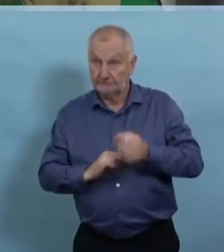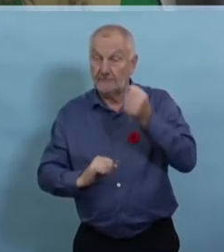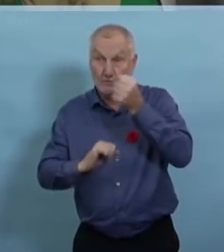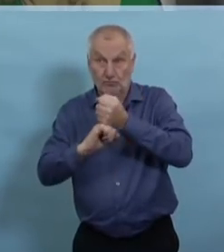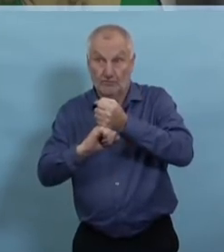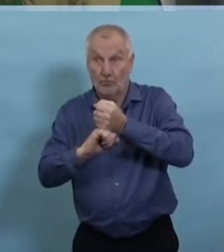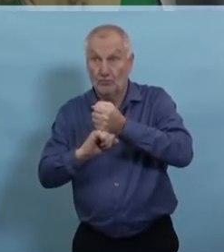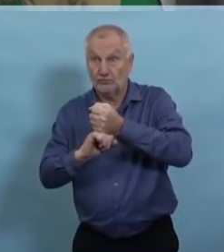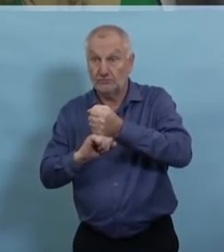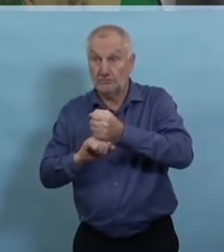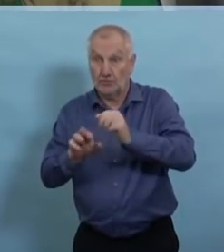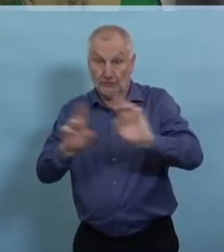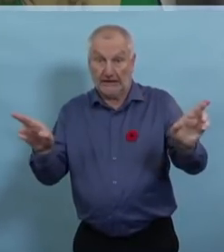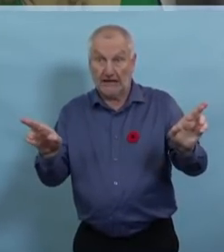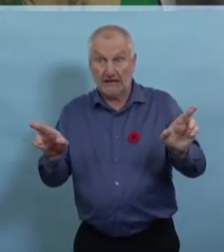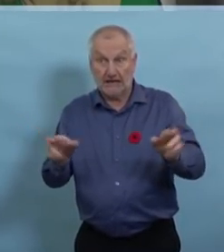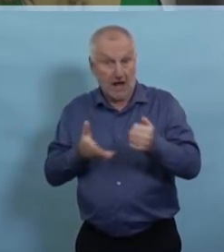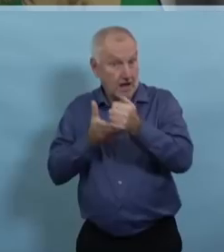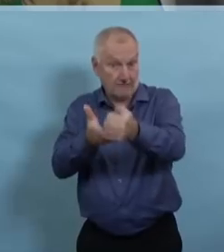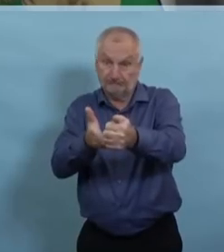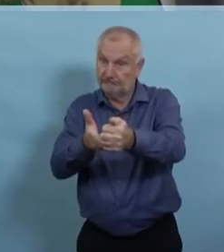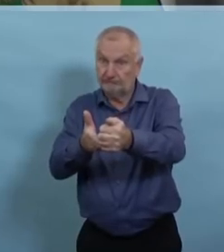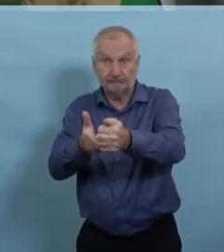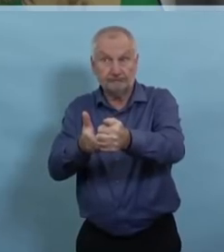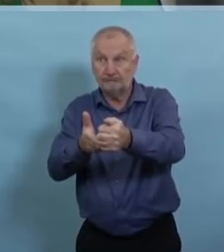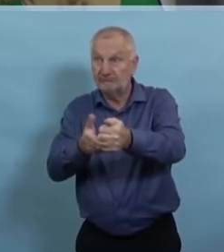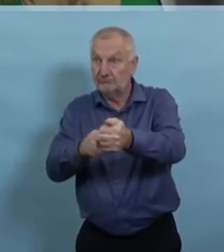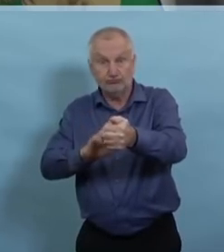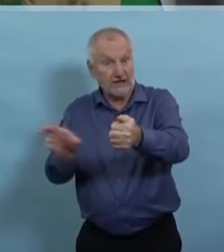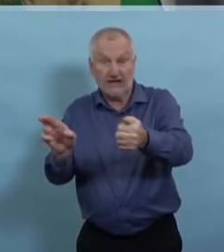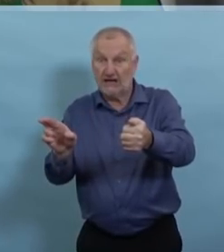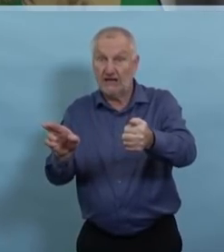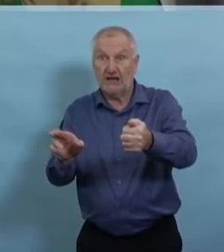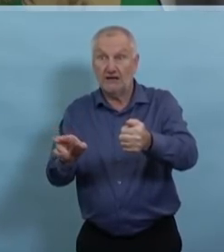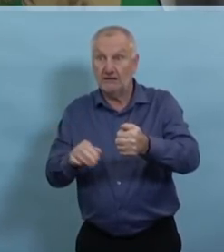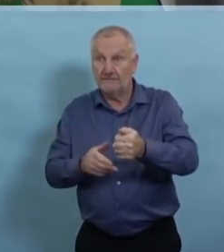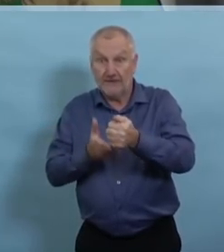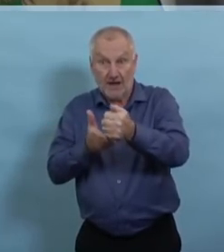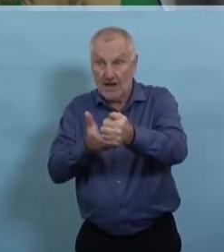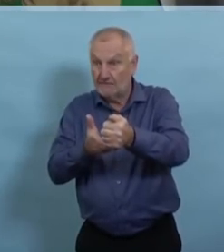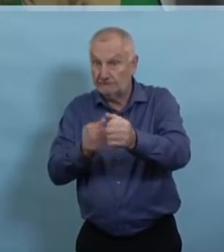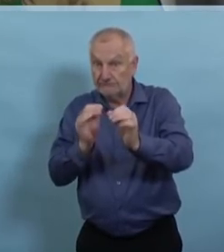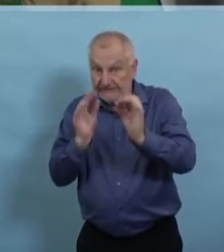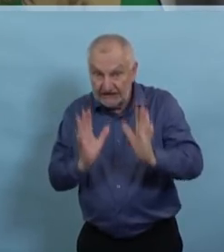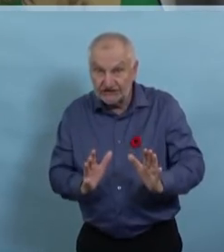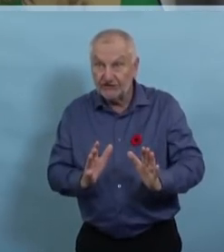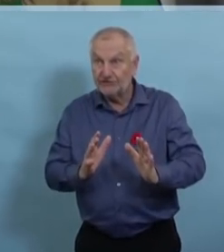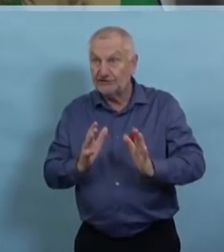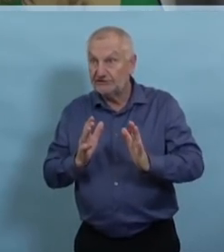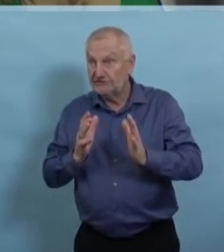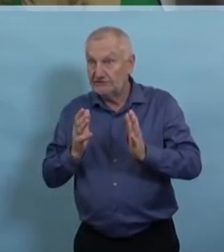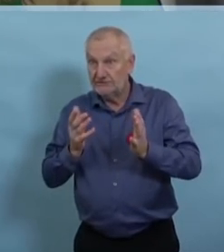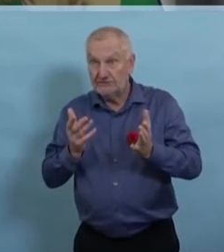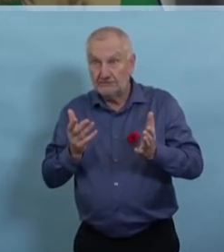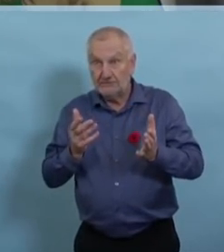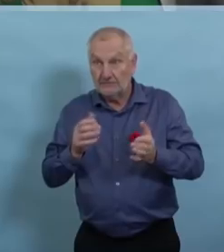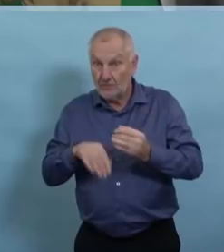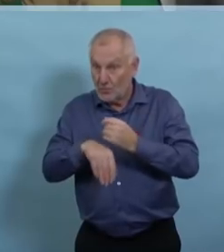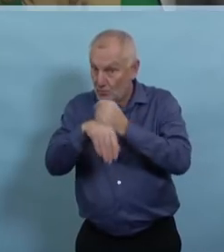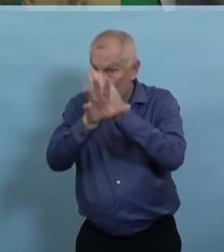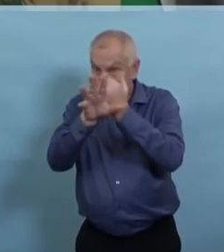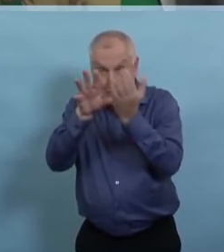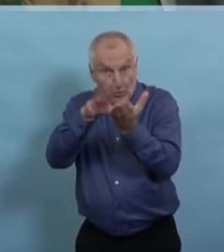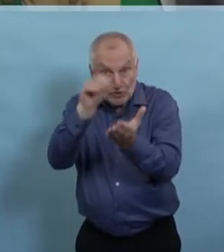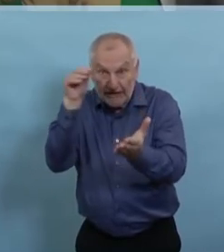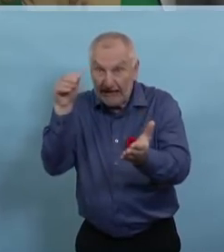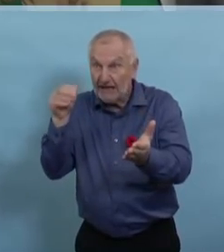know, to help and to assist those teachers who are doing remote learning. There'll be more resources